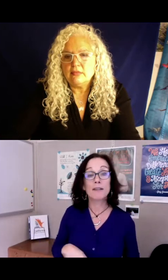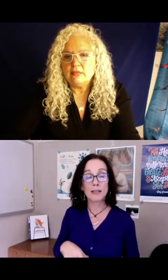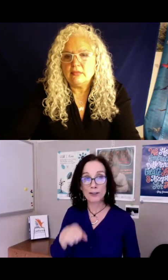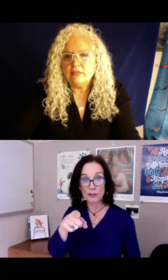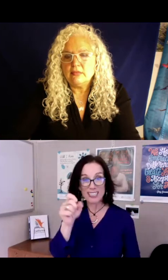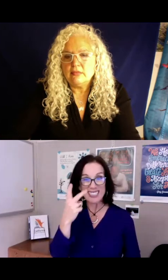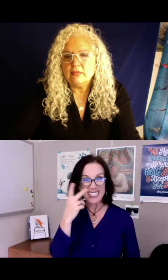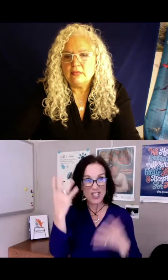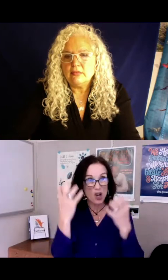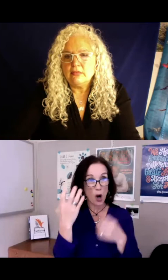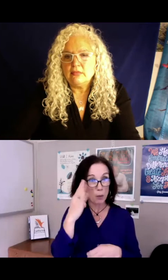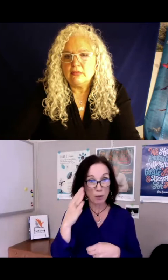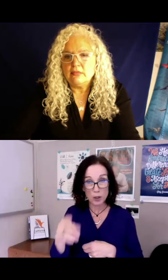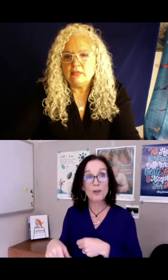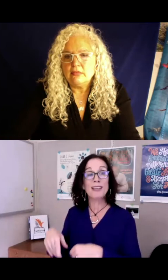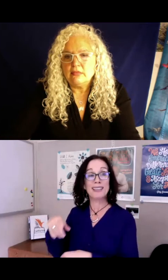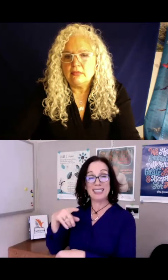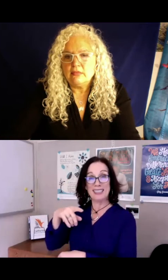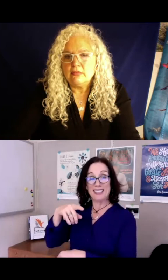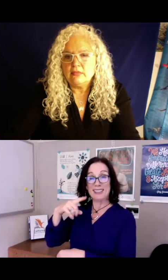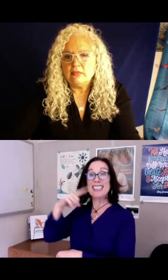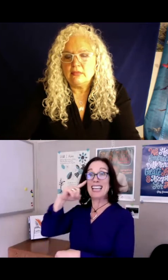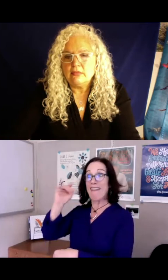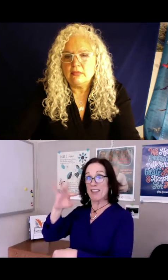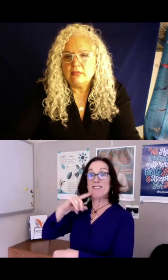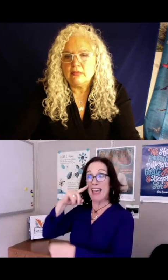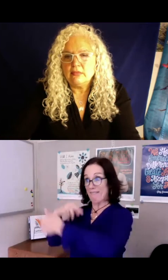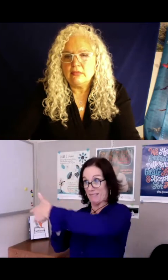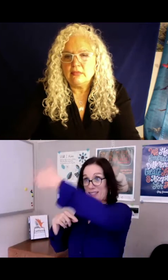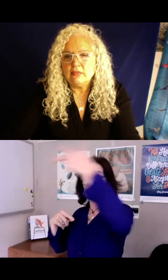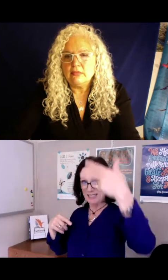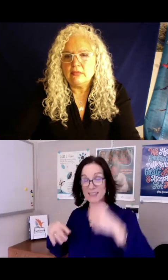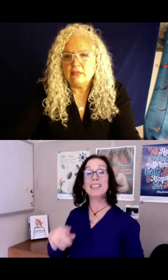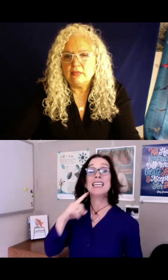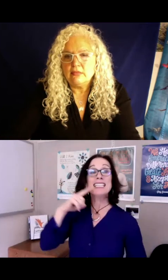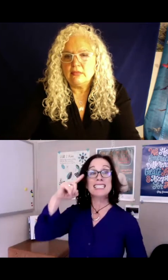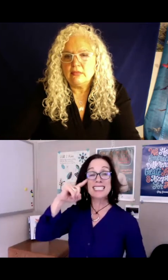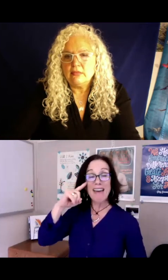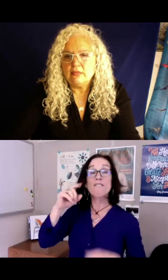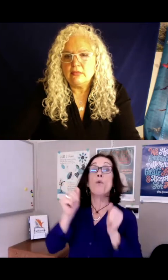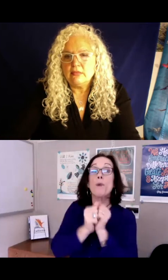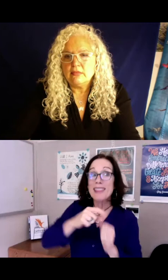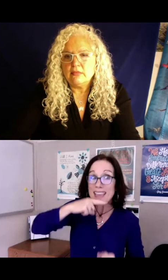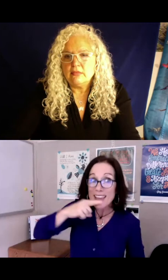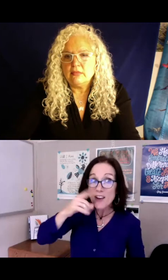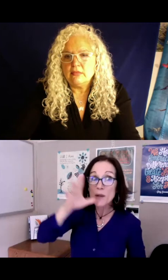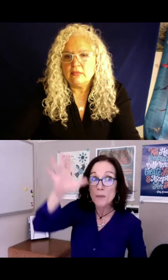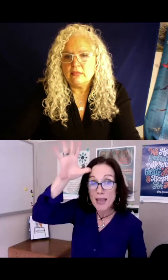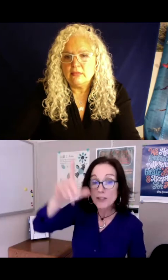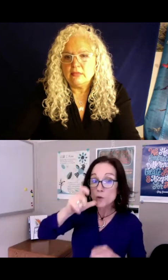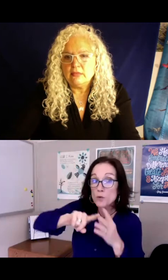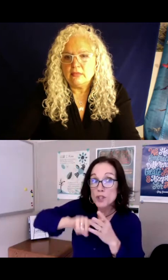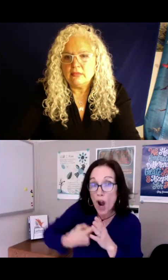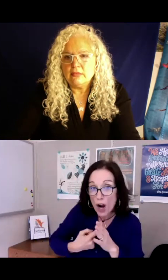3, you can see that dark blue line. So you have the deaf in the red, and then the deaf